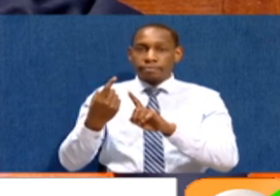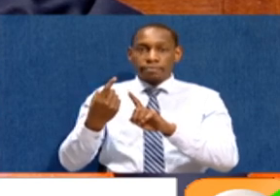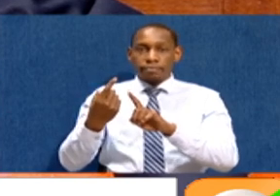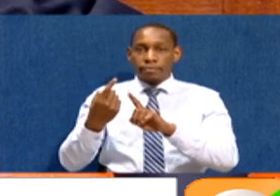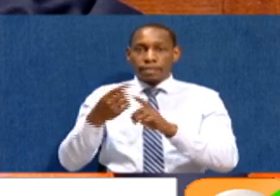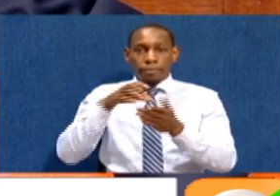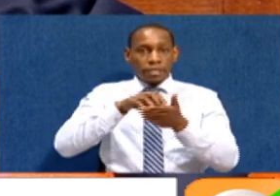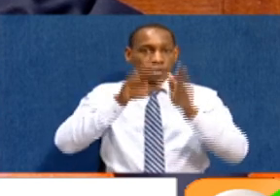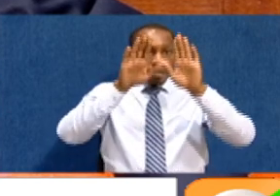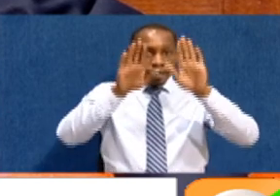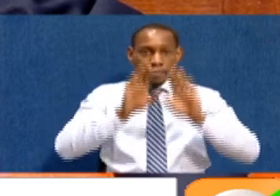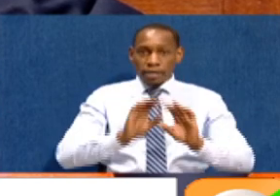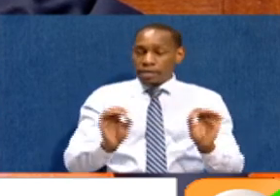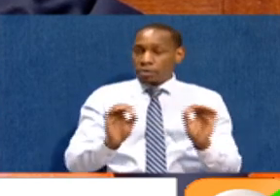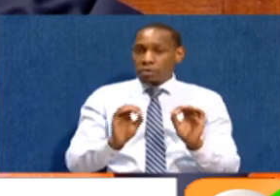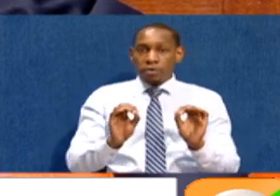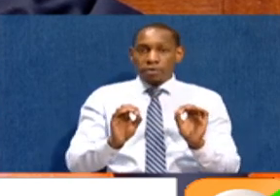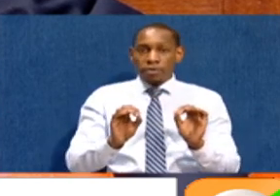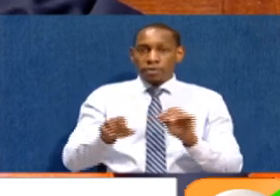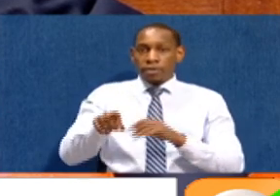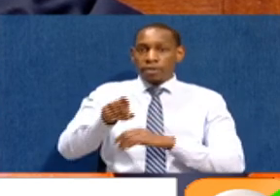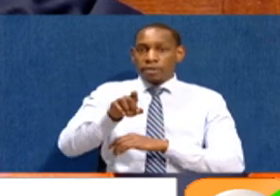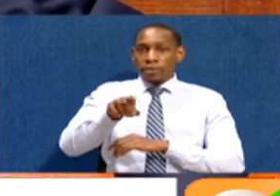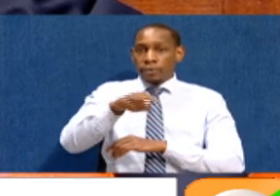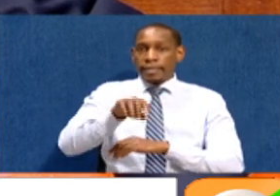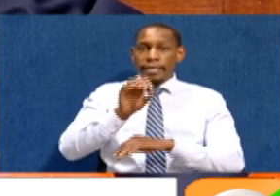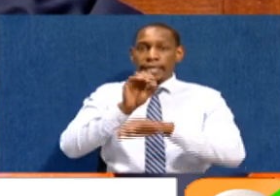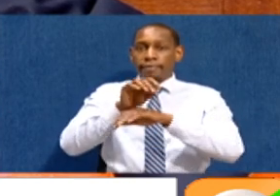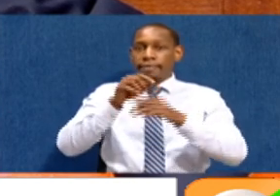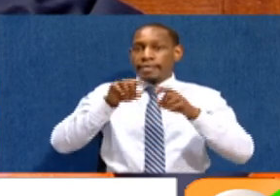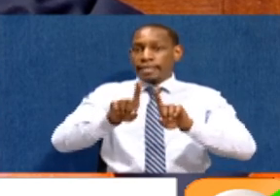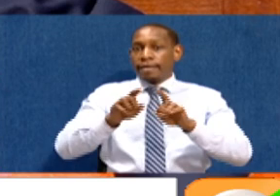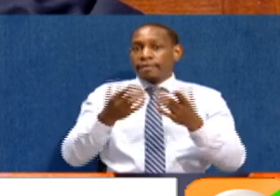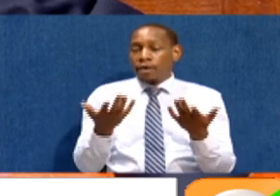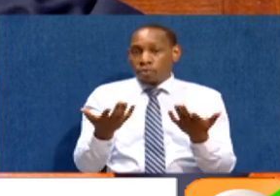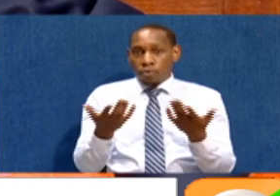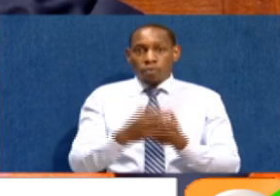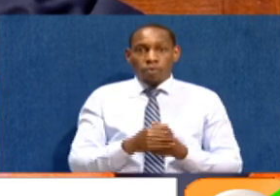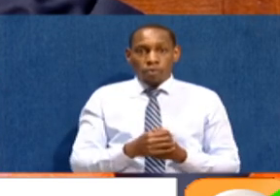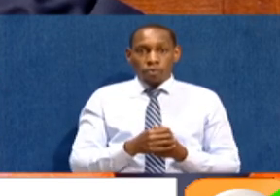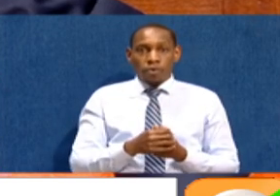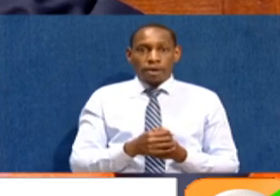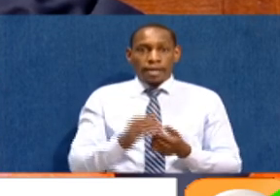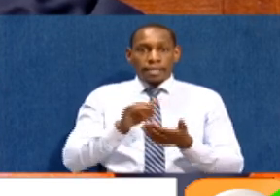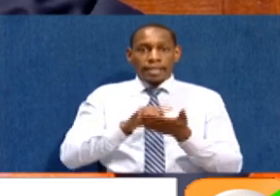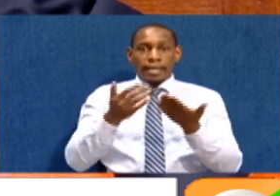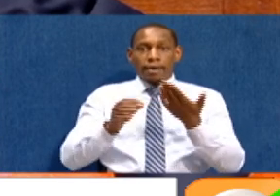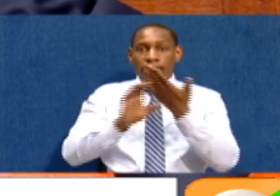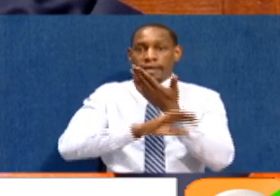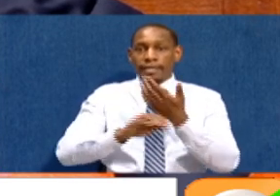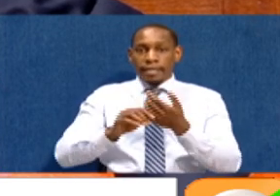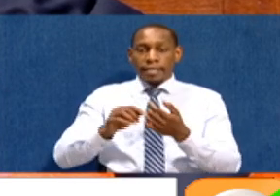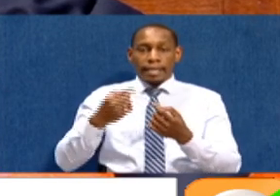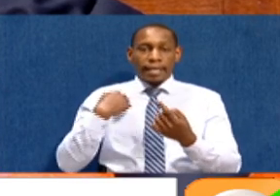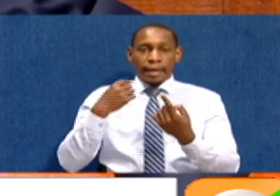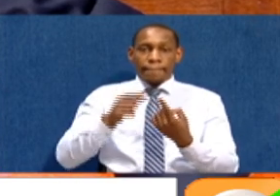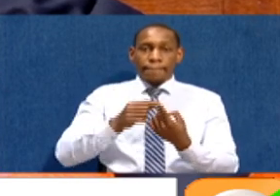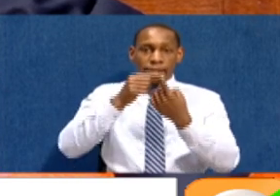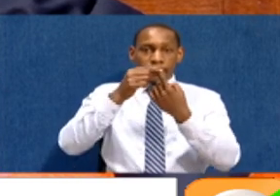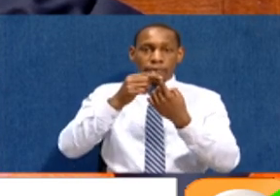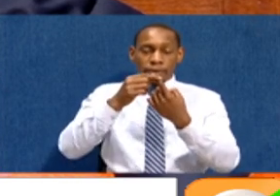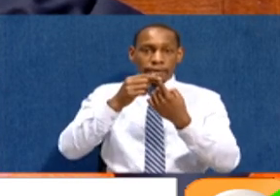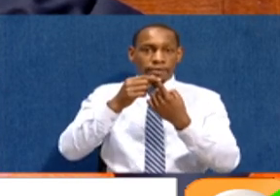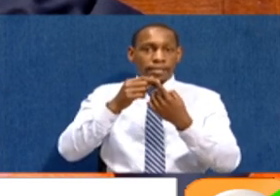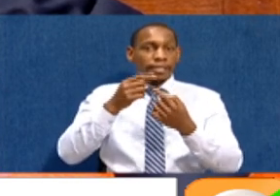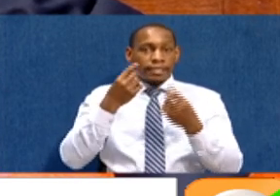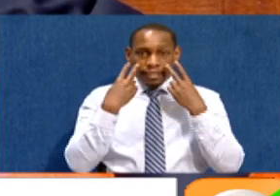where we are, we advise ourselves in a manner that places the country first. We have